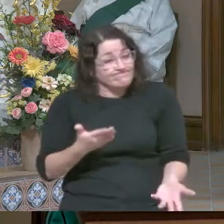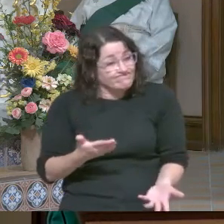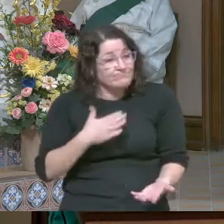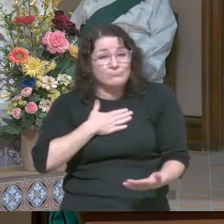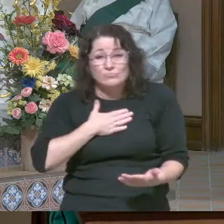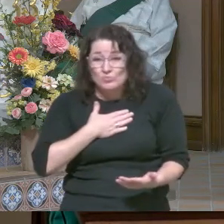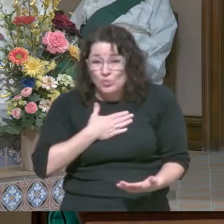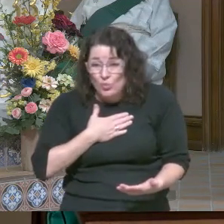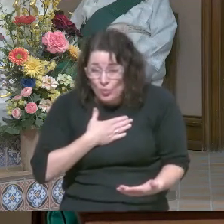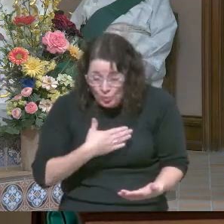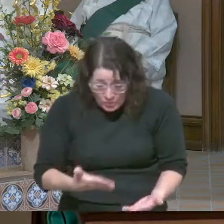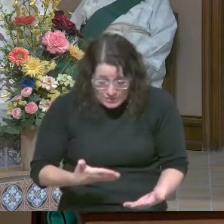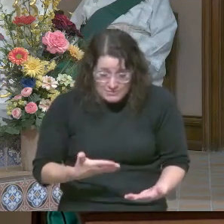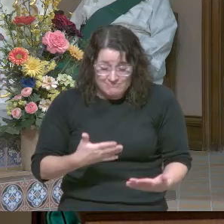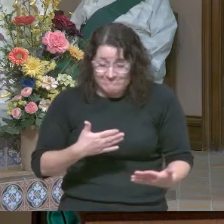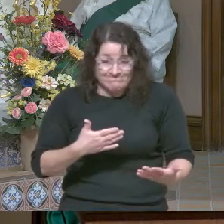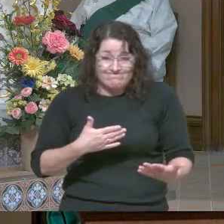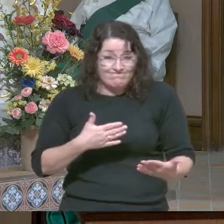cost of discipleship.